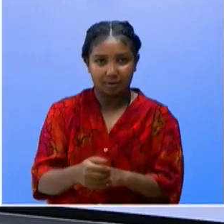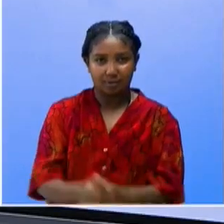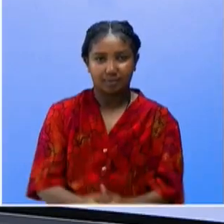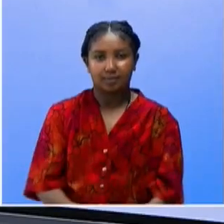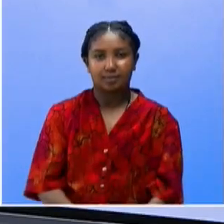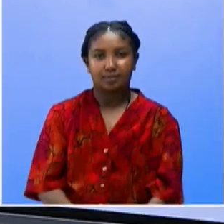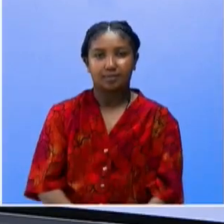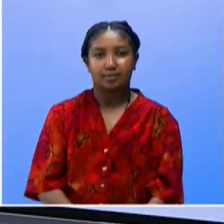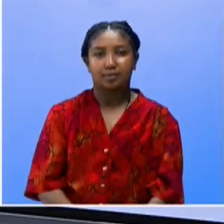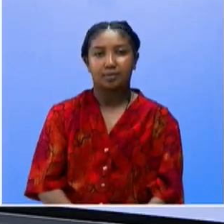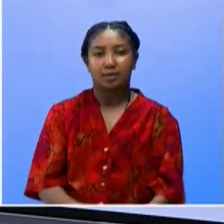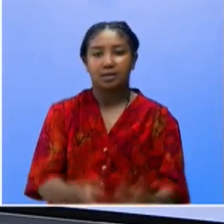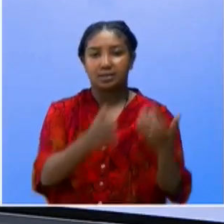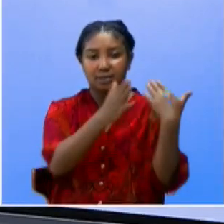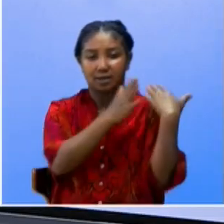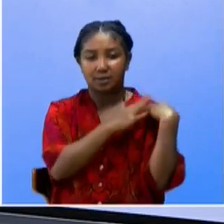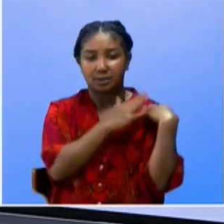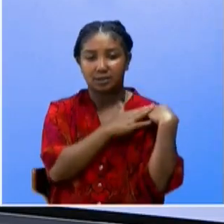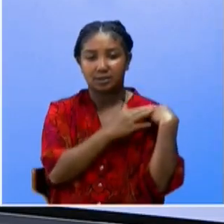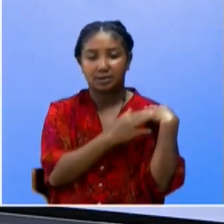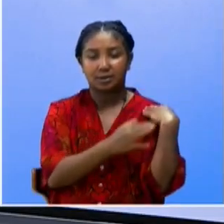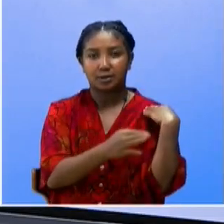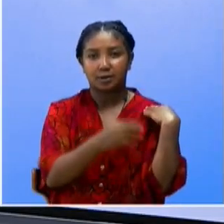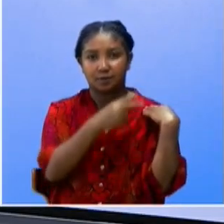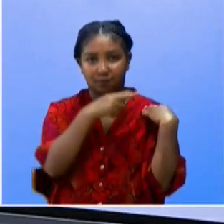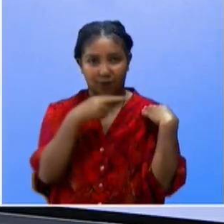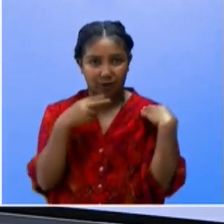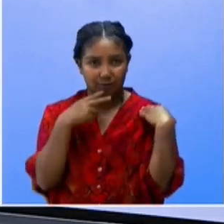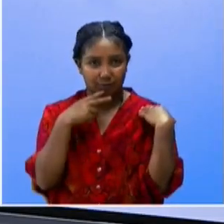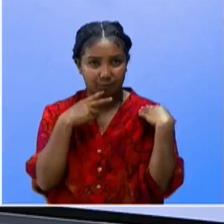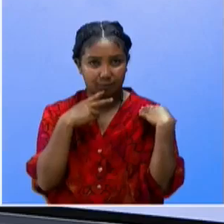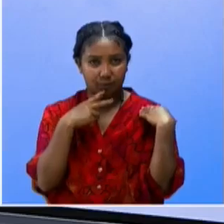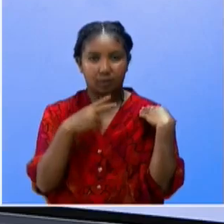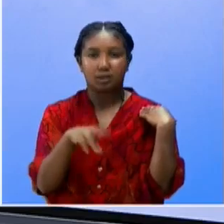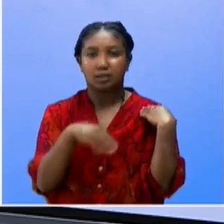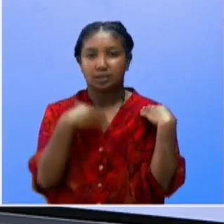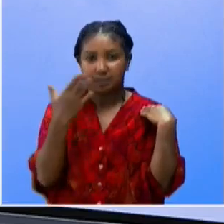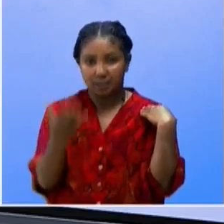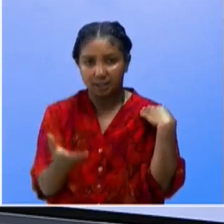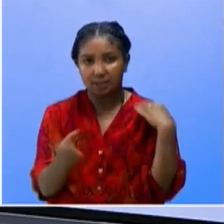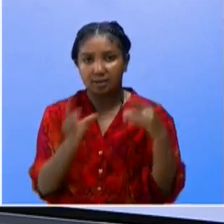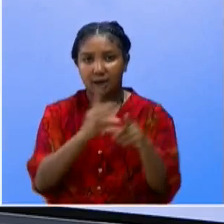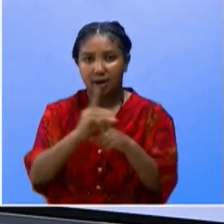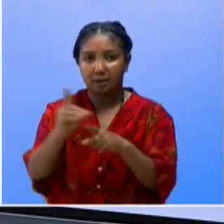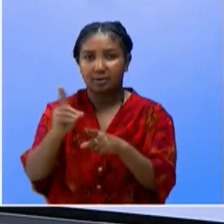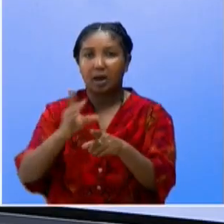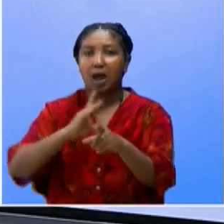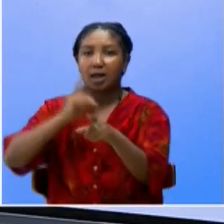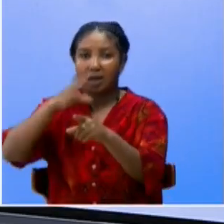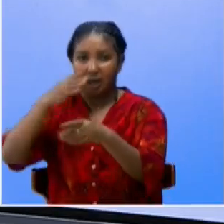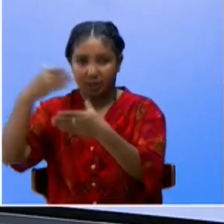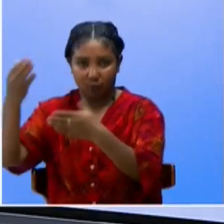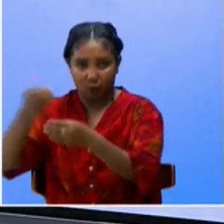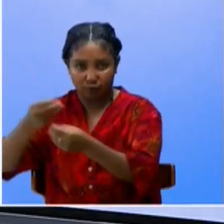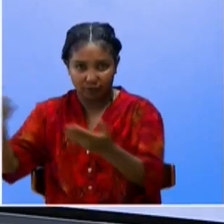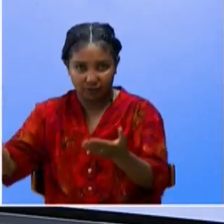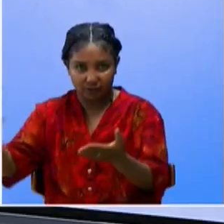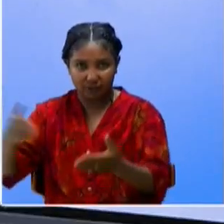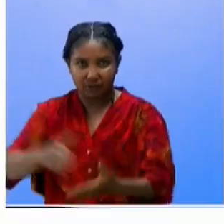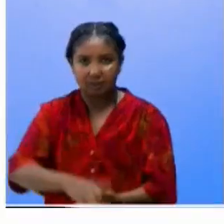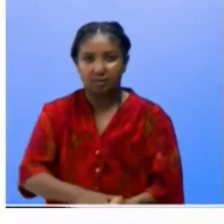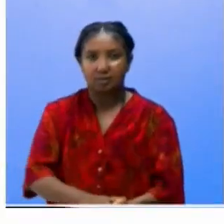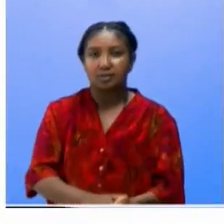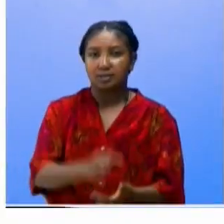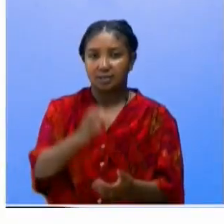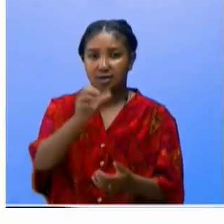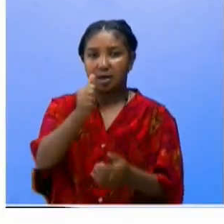is subject, this one is verb too. Direct object and indirect object. So here, a